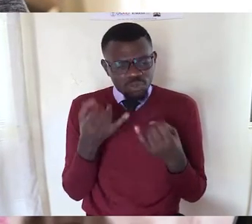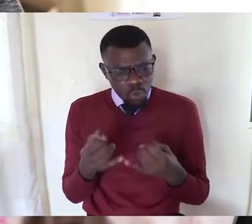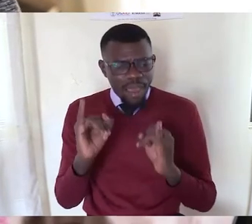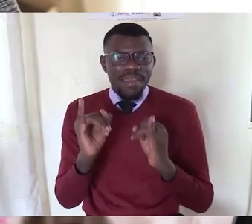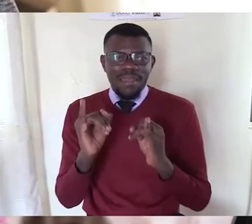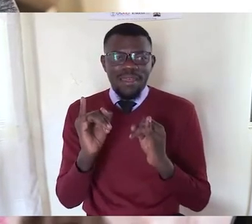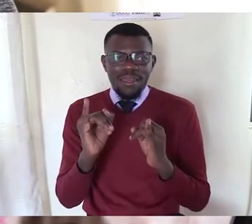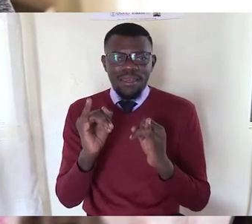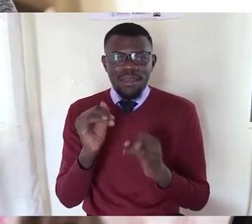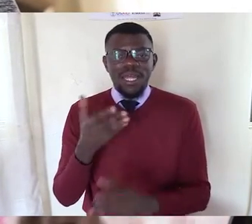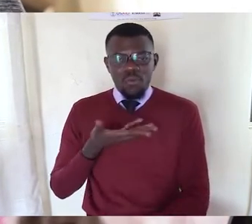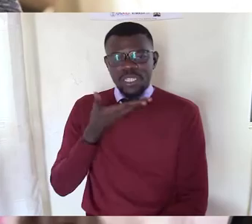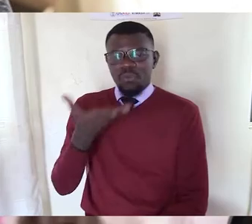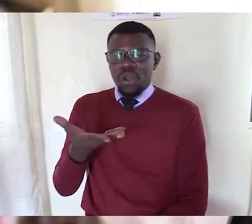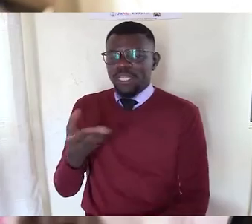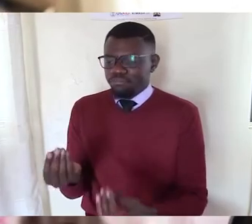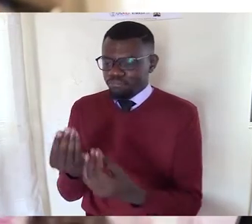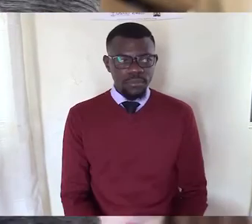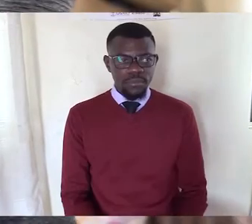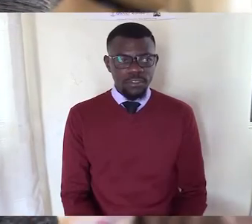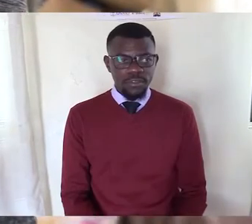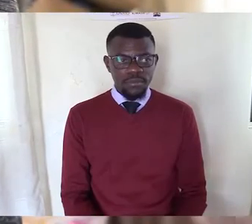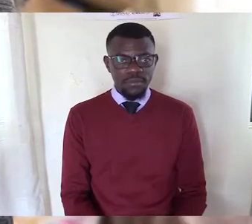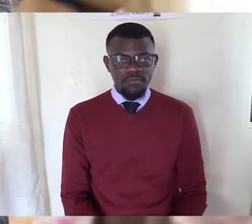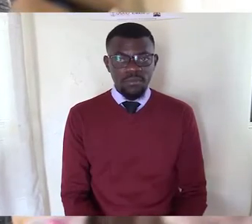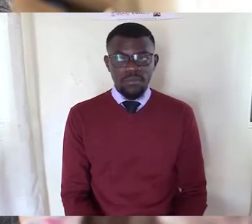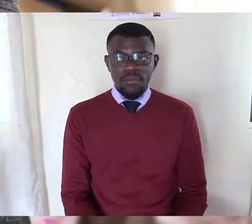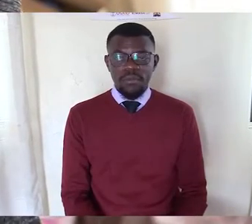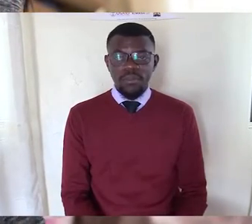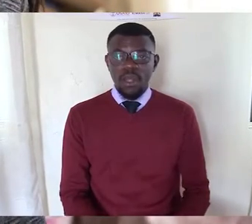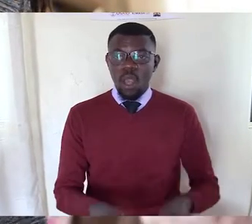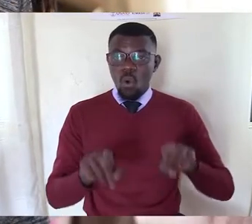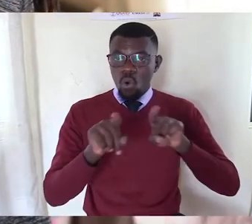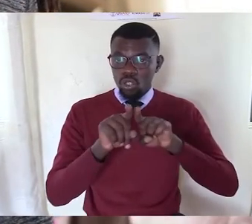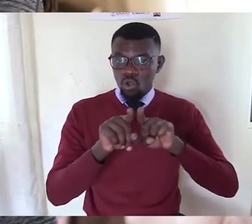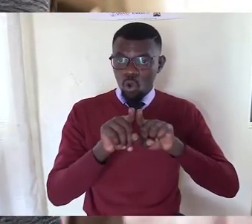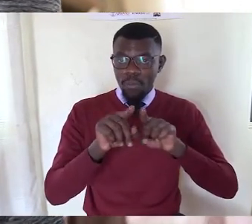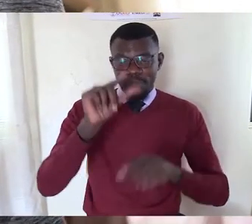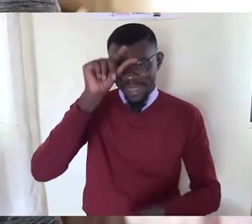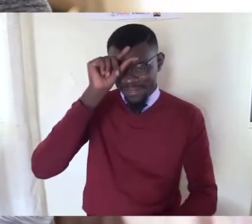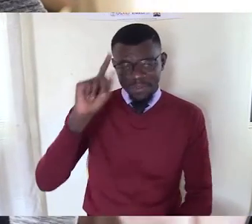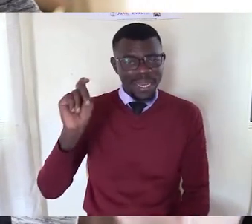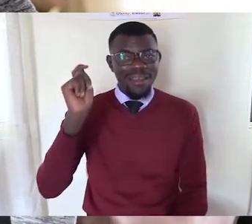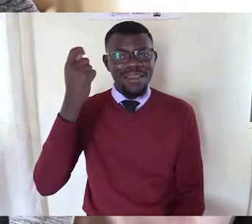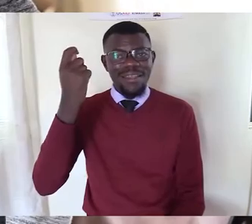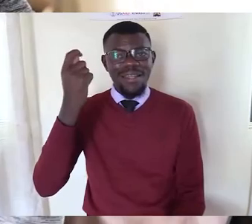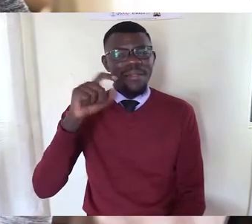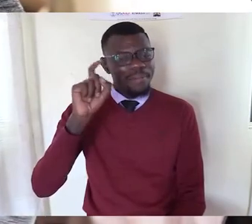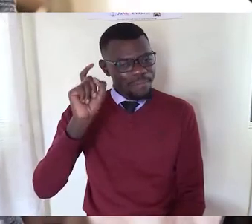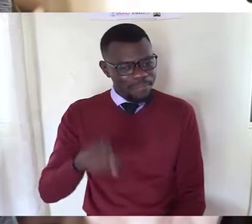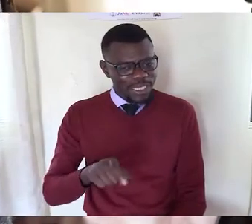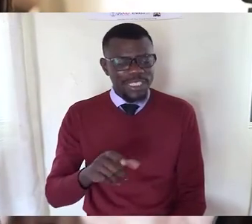to respond to these issues. Also, the Kenyan government should guarantee the working capacity for